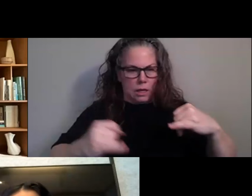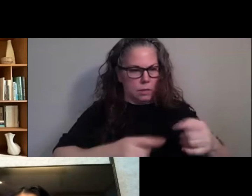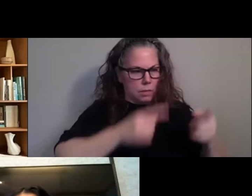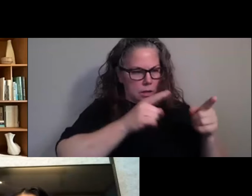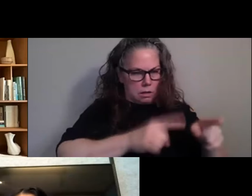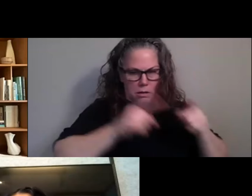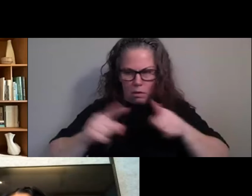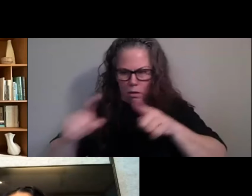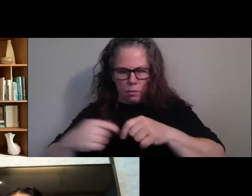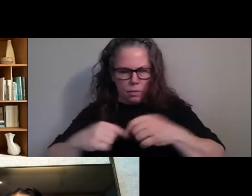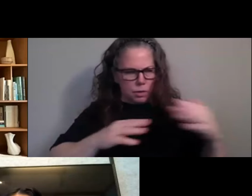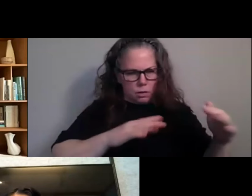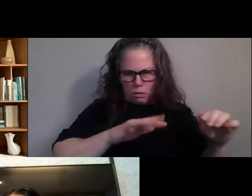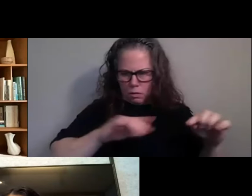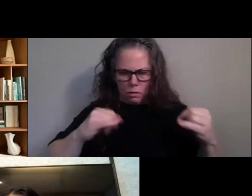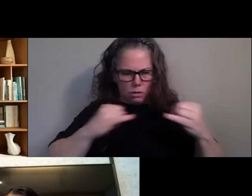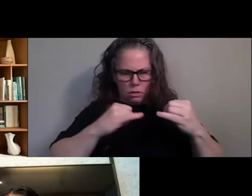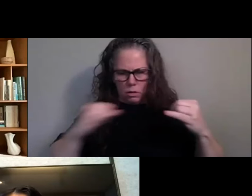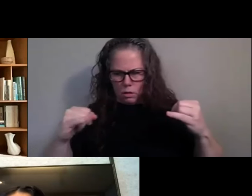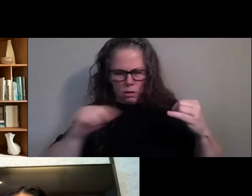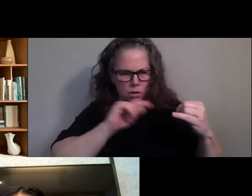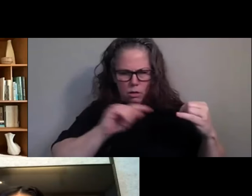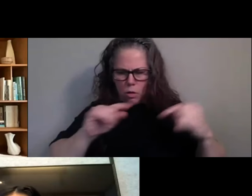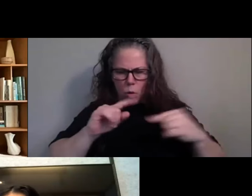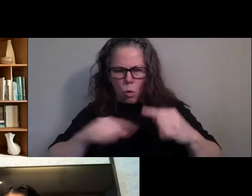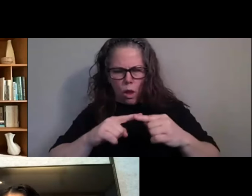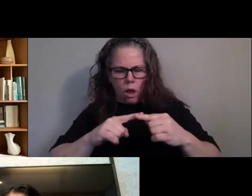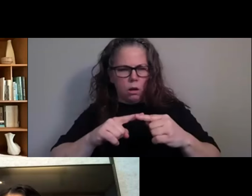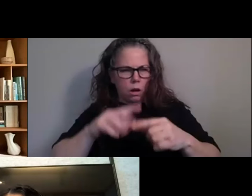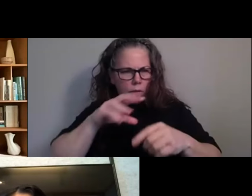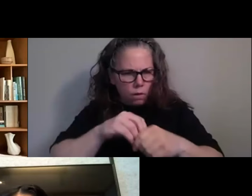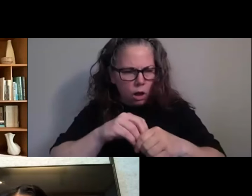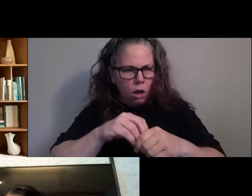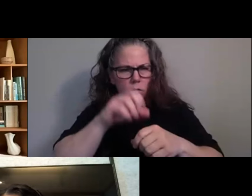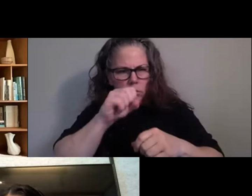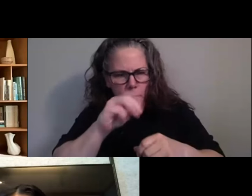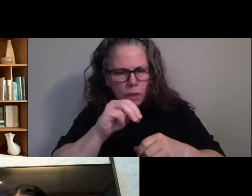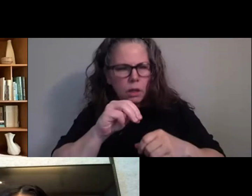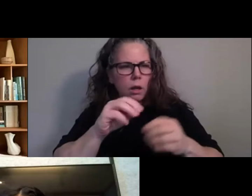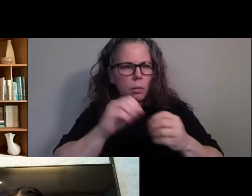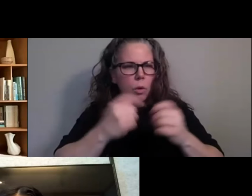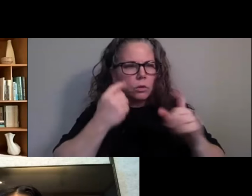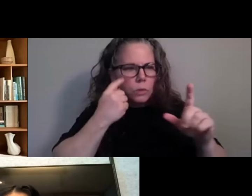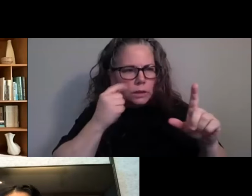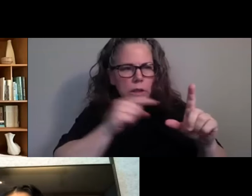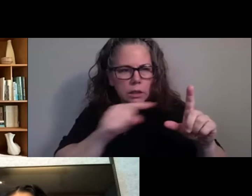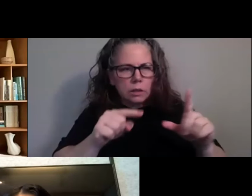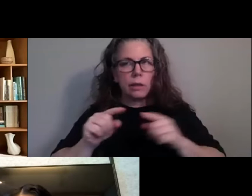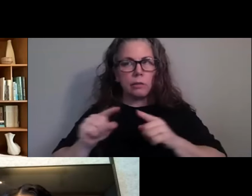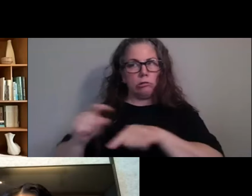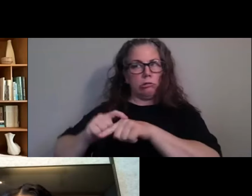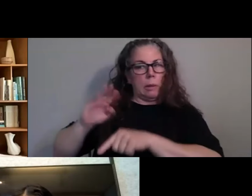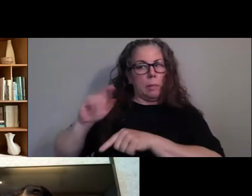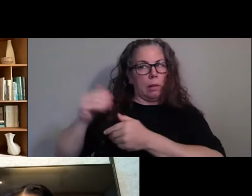when are times that I need to be plugged in when this, like, for this specific bill,